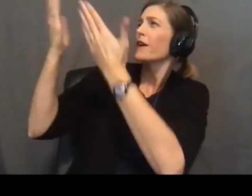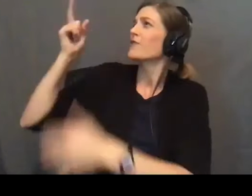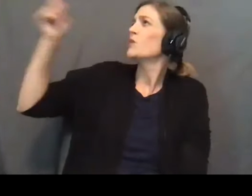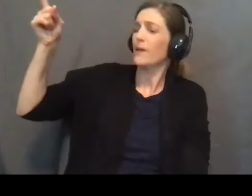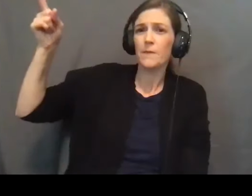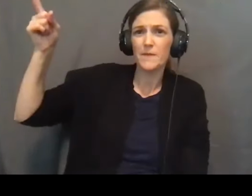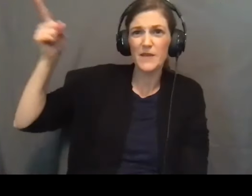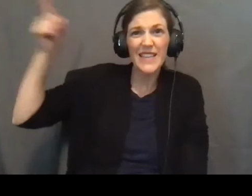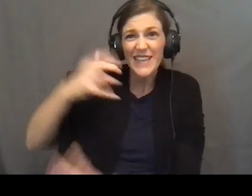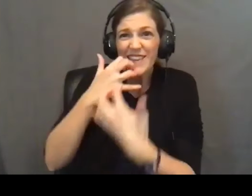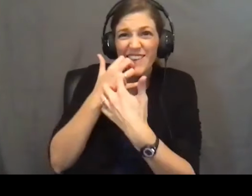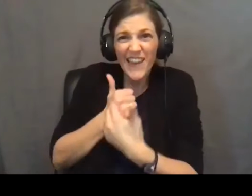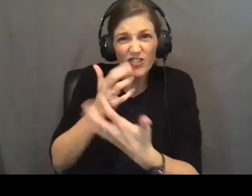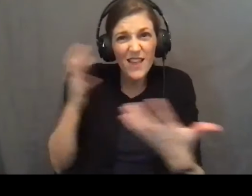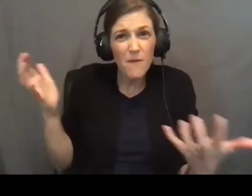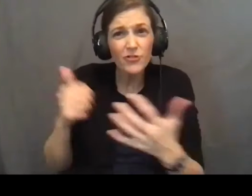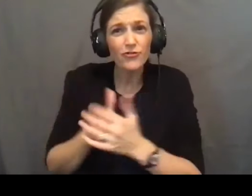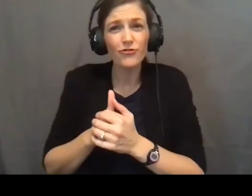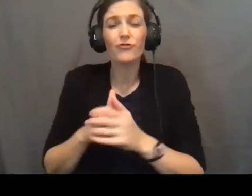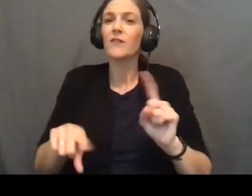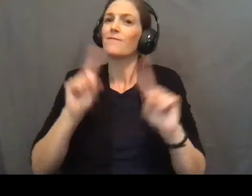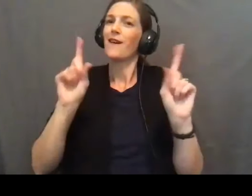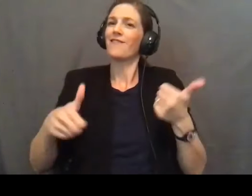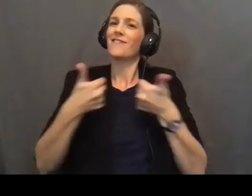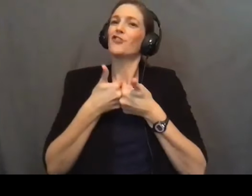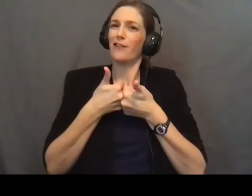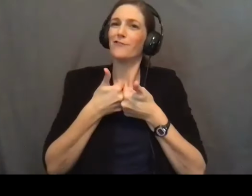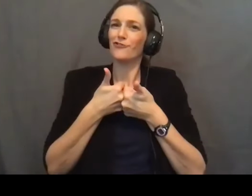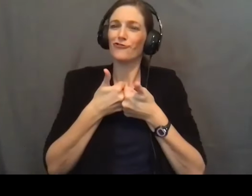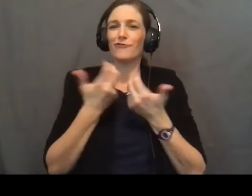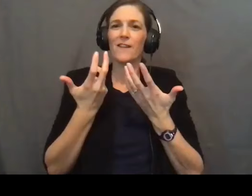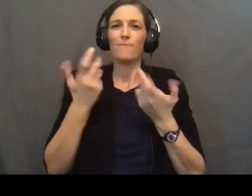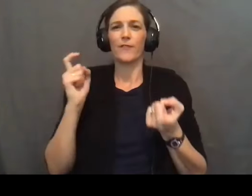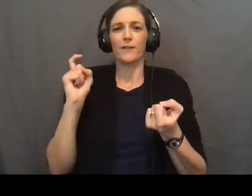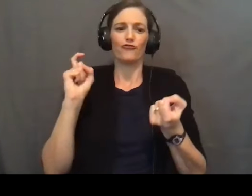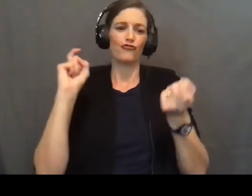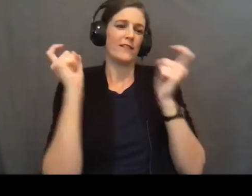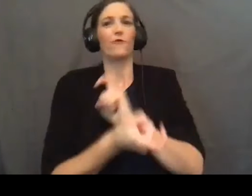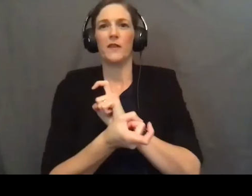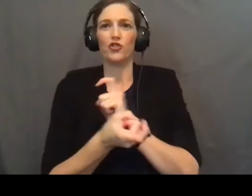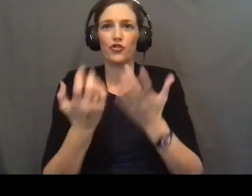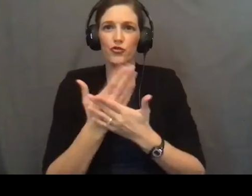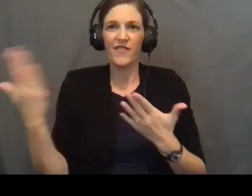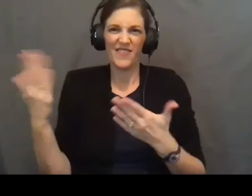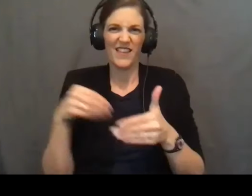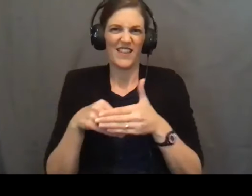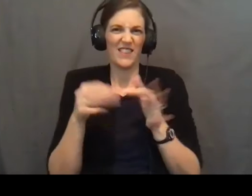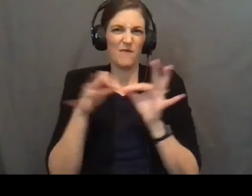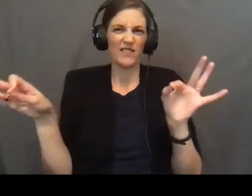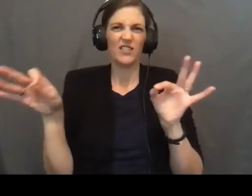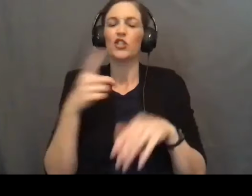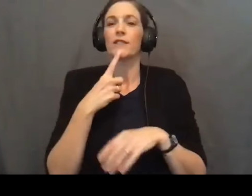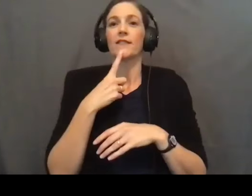that much about you. But here's the challenge in here. Here's the transformational thing in this passage. says,